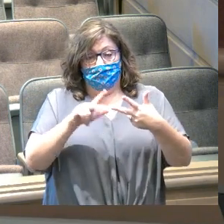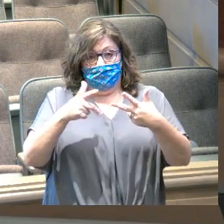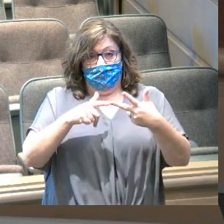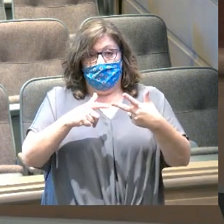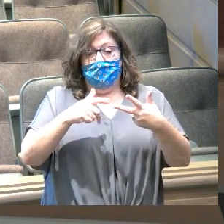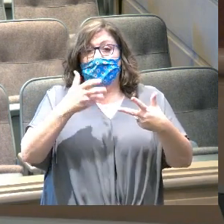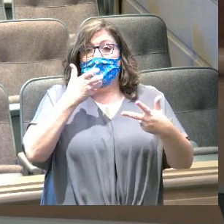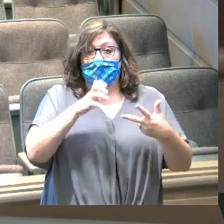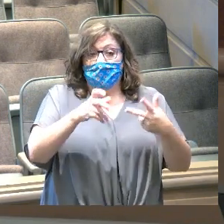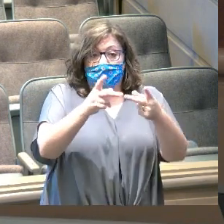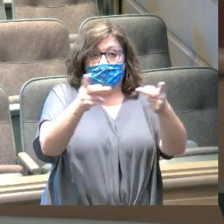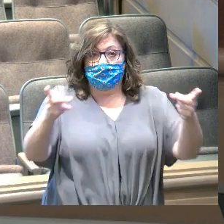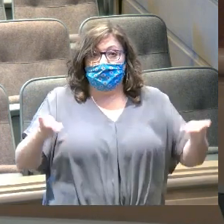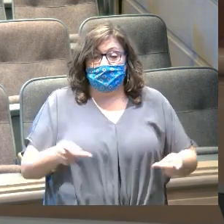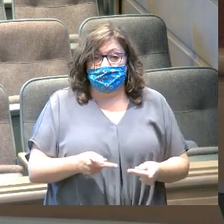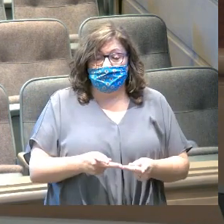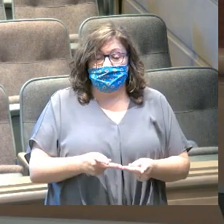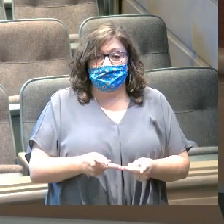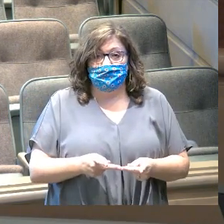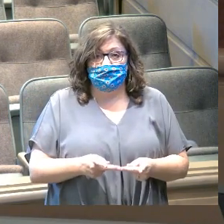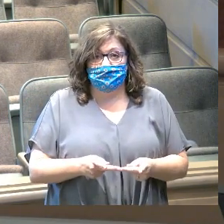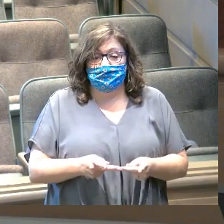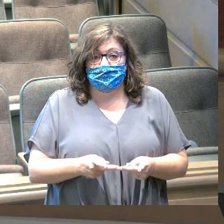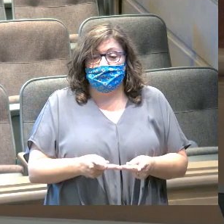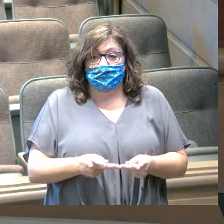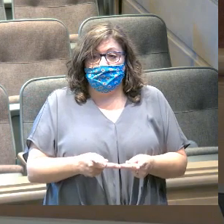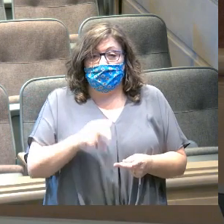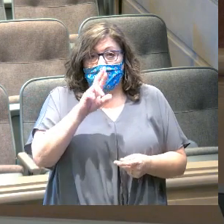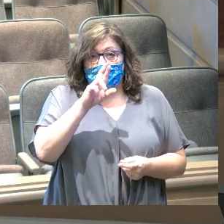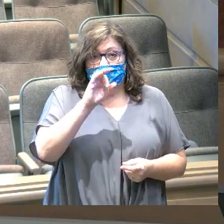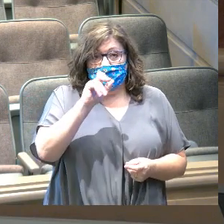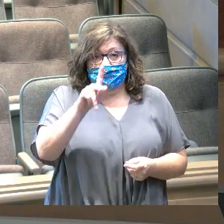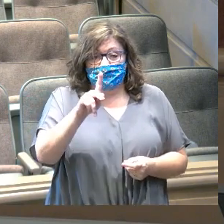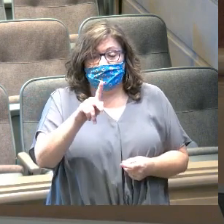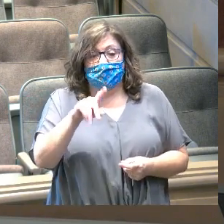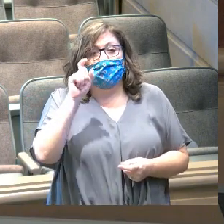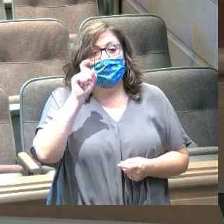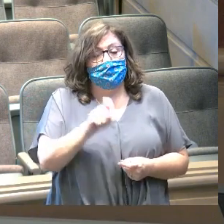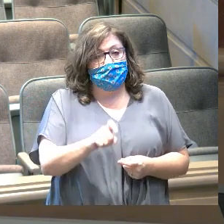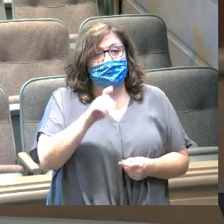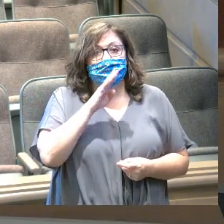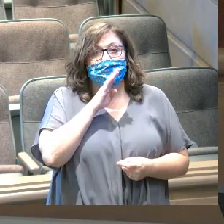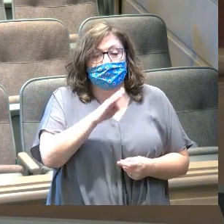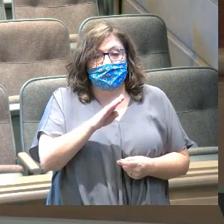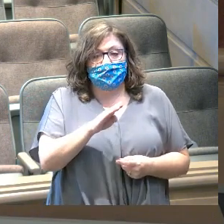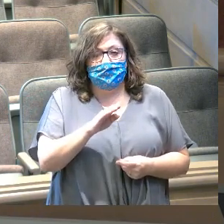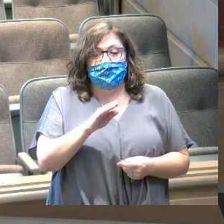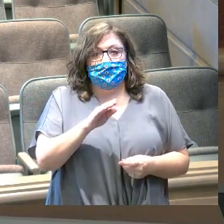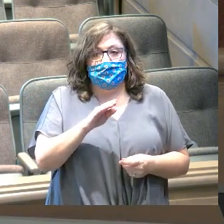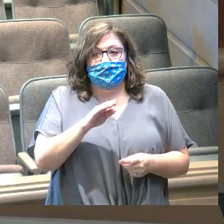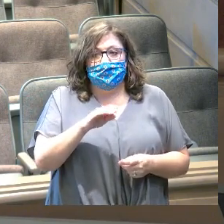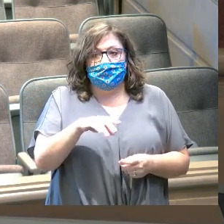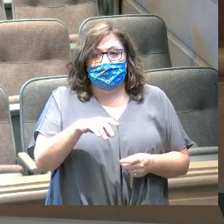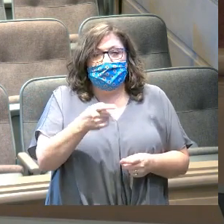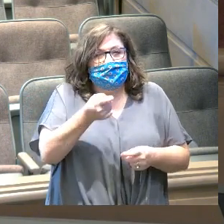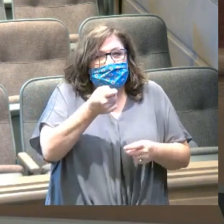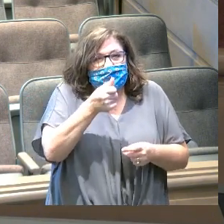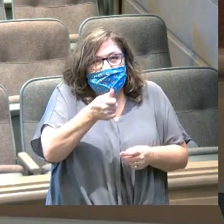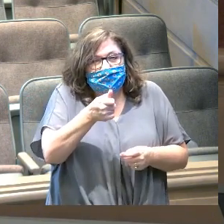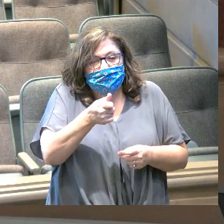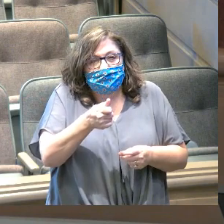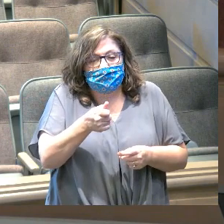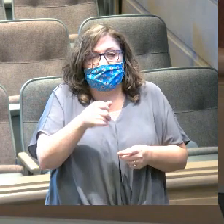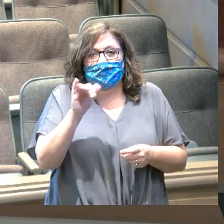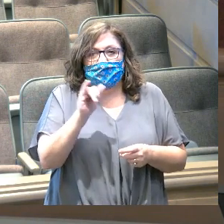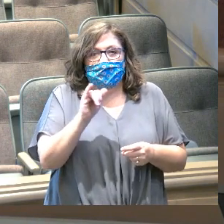risk are minimized in vulnerable places, such as nursing homes. But we also know vulnerable